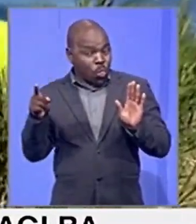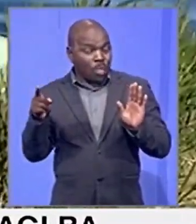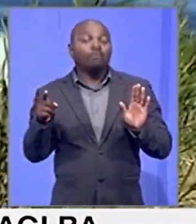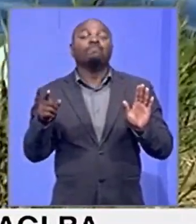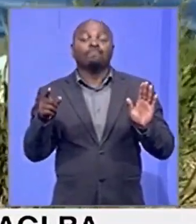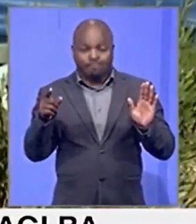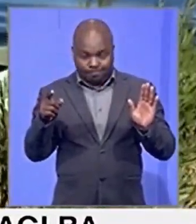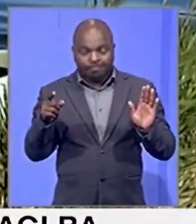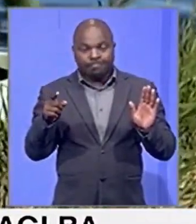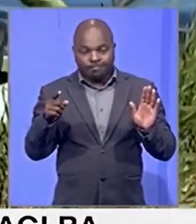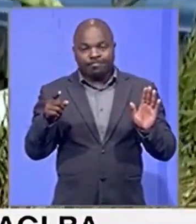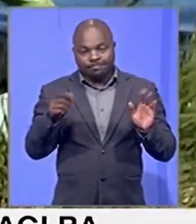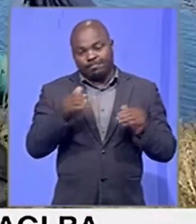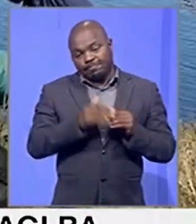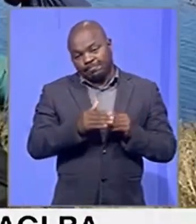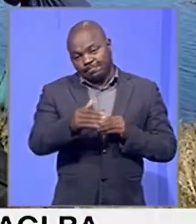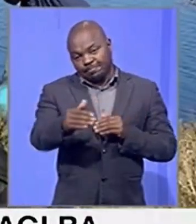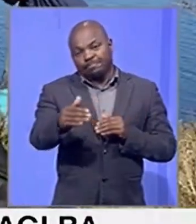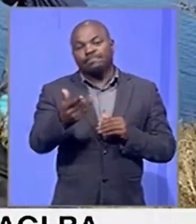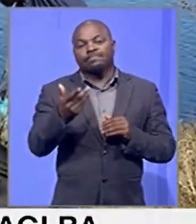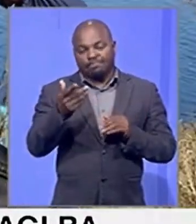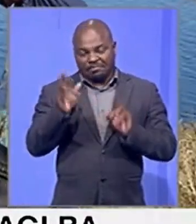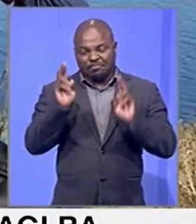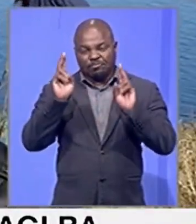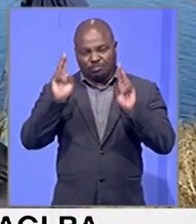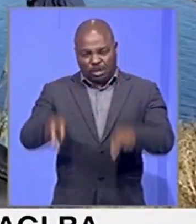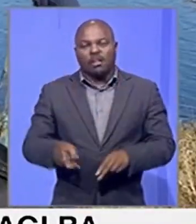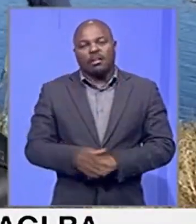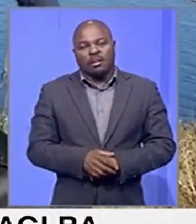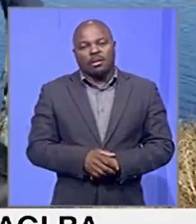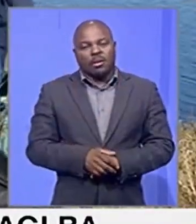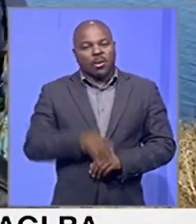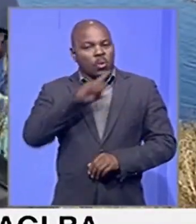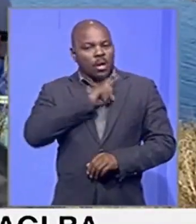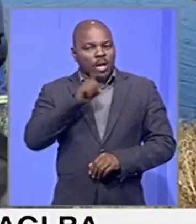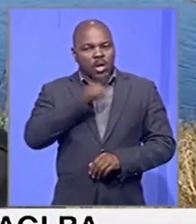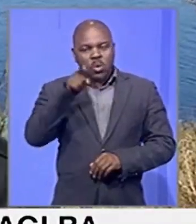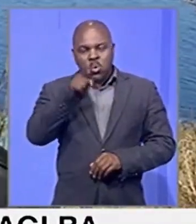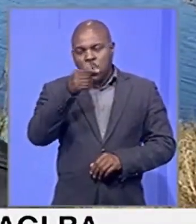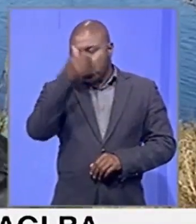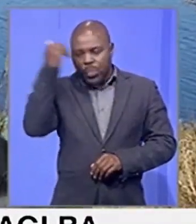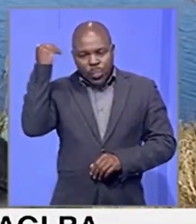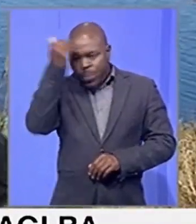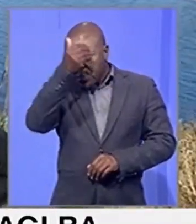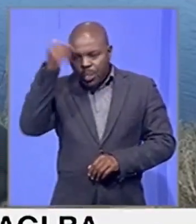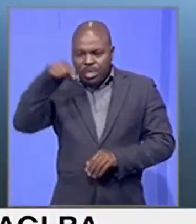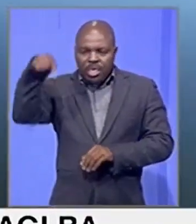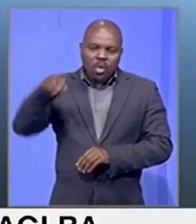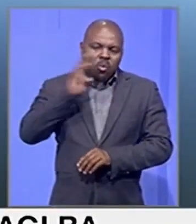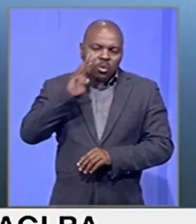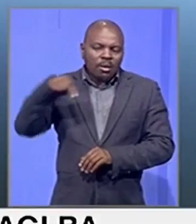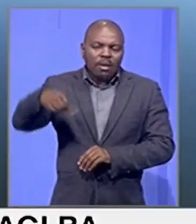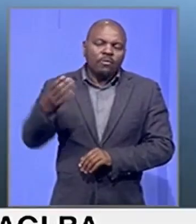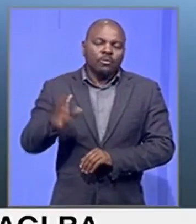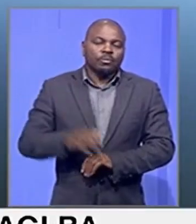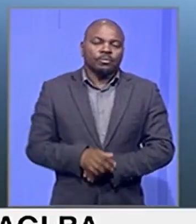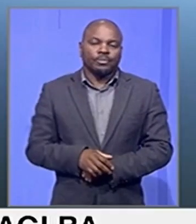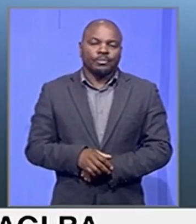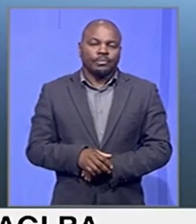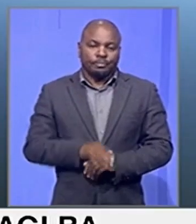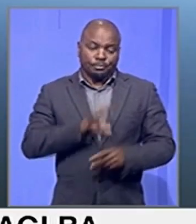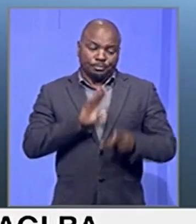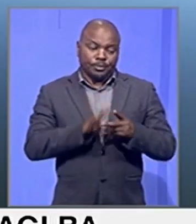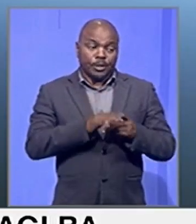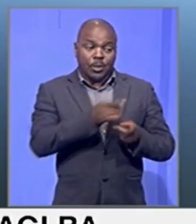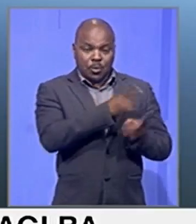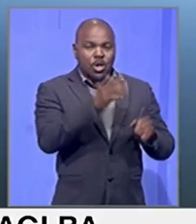wa go tlhokagala ka bakeng la gore ha o itse sepe ke se se diragala mo metsing. Mme bile ba itse sentle